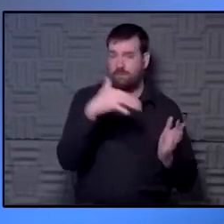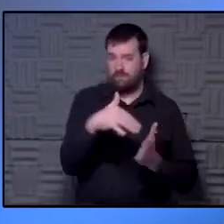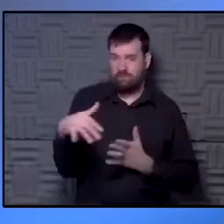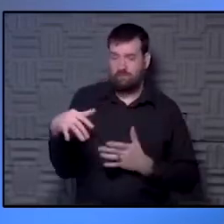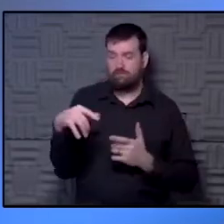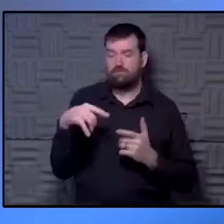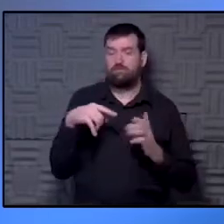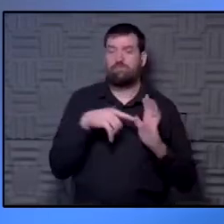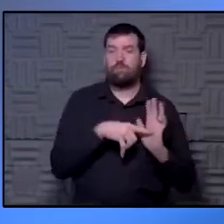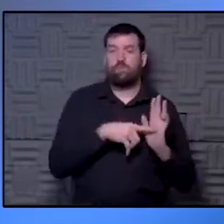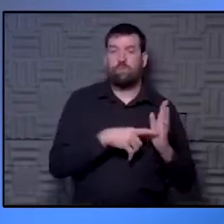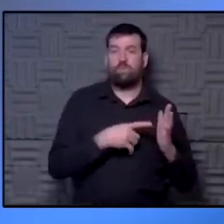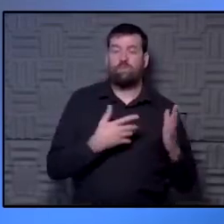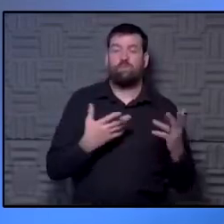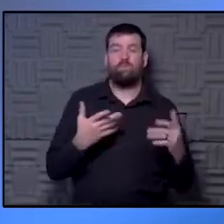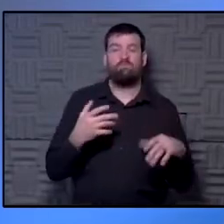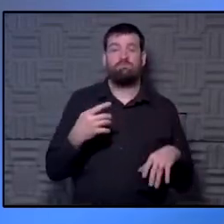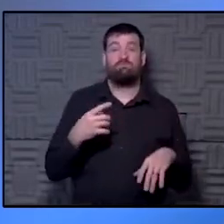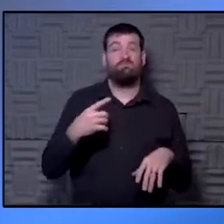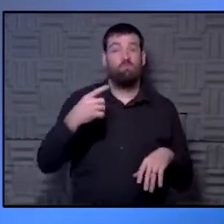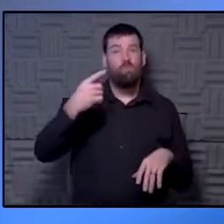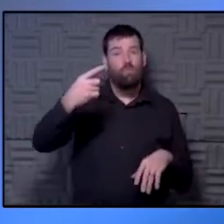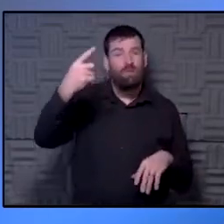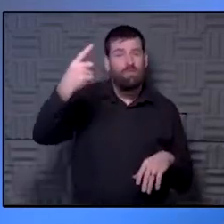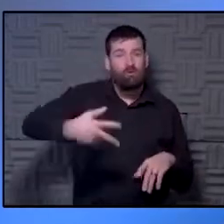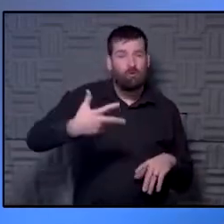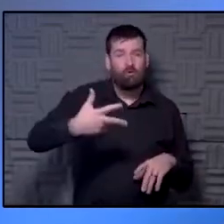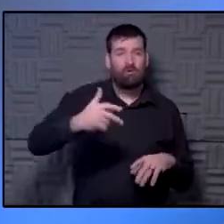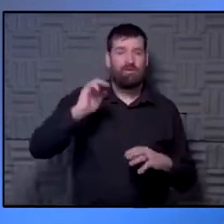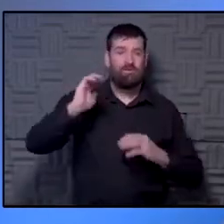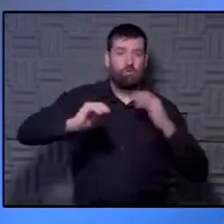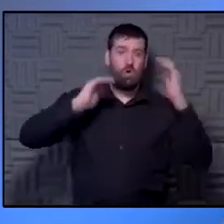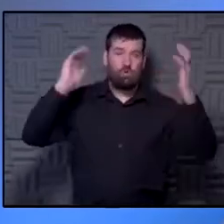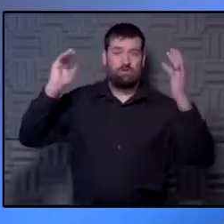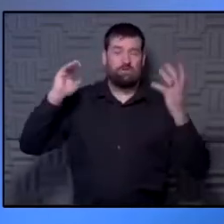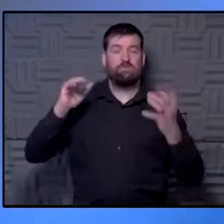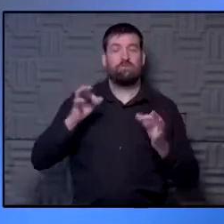as many as a third of adults in America have put off